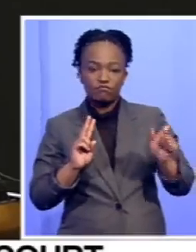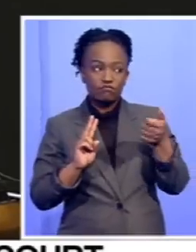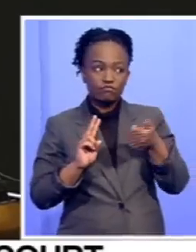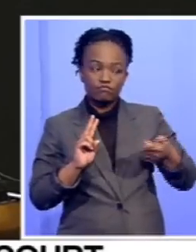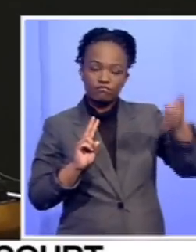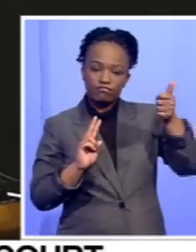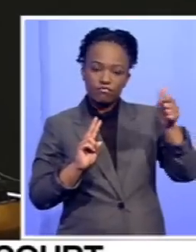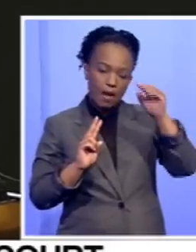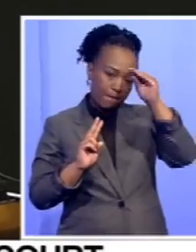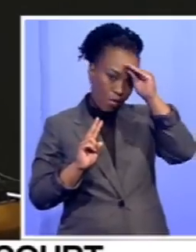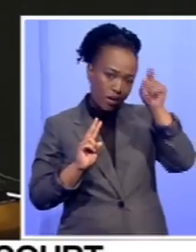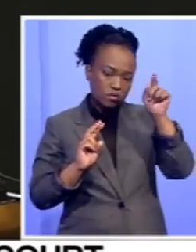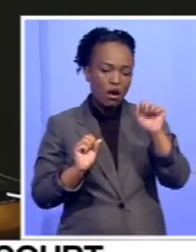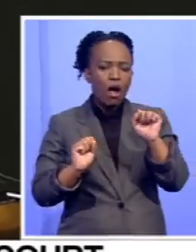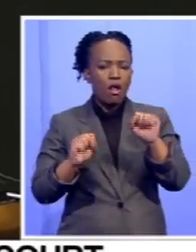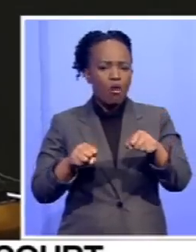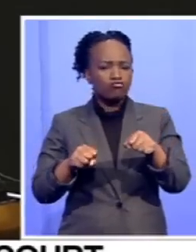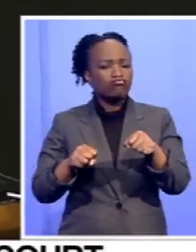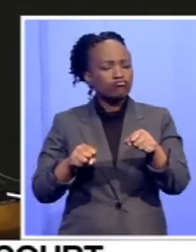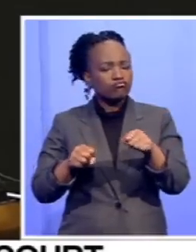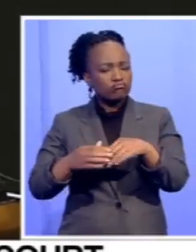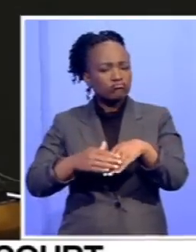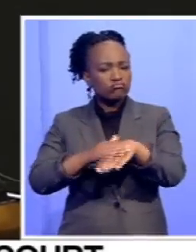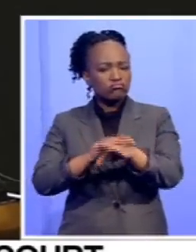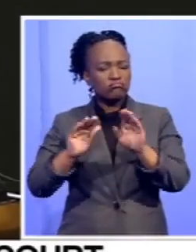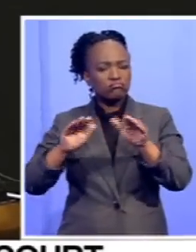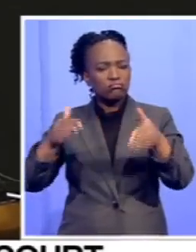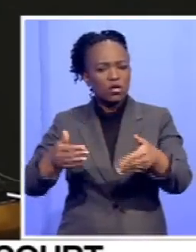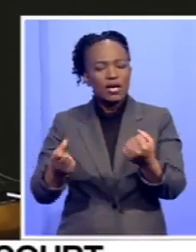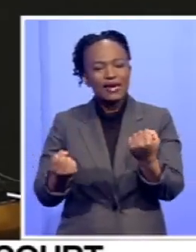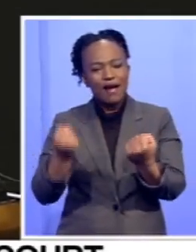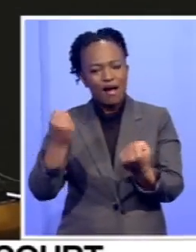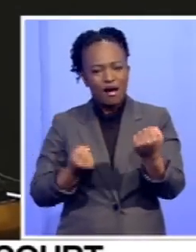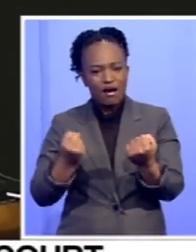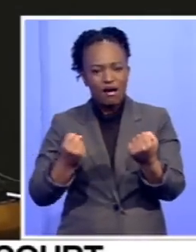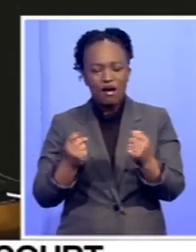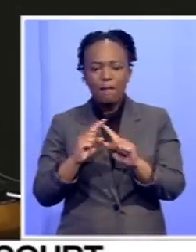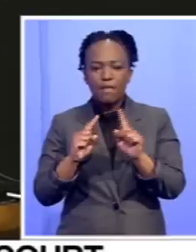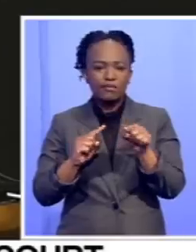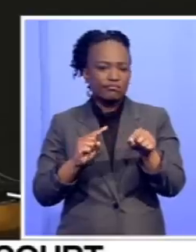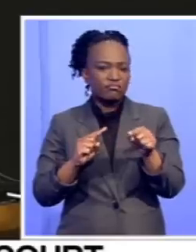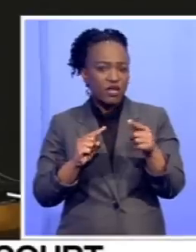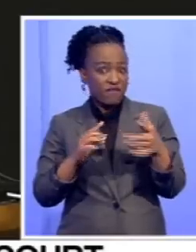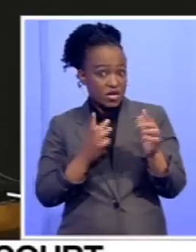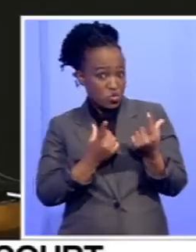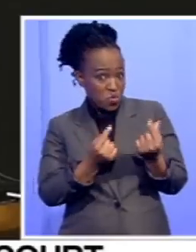officer granted the accused permission to enter the cemetery in their vehicle, and no action was taken against them for having done